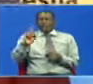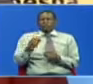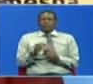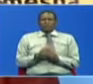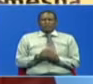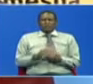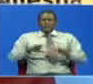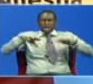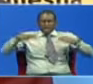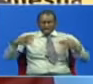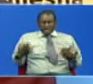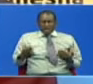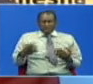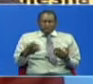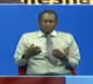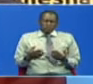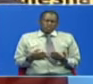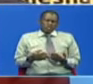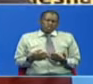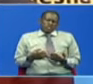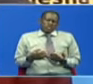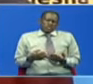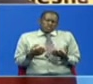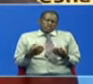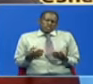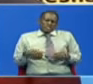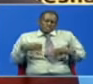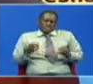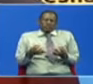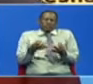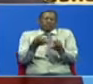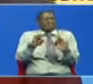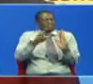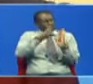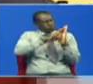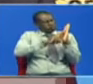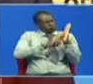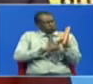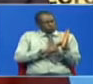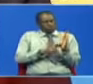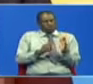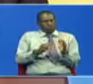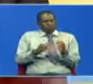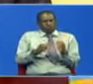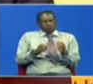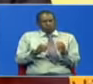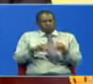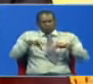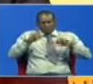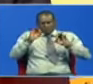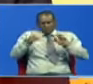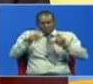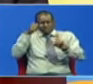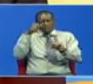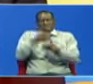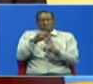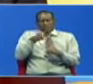how does easing of the measures impact upon this?